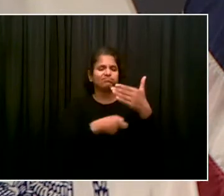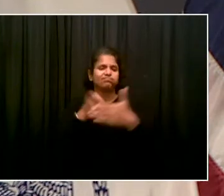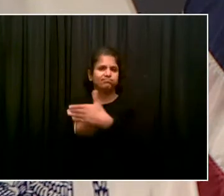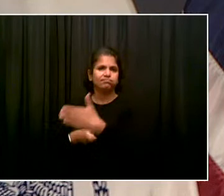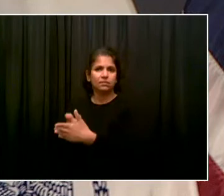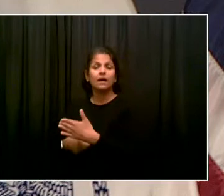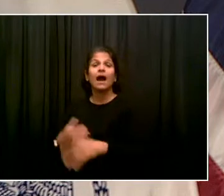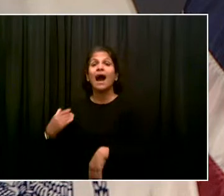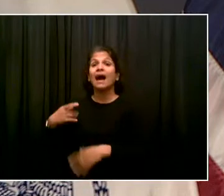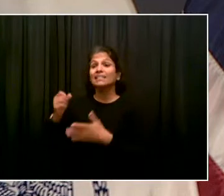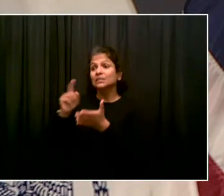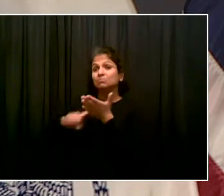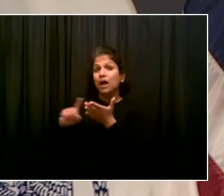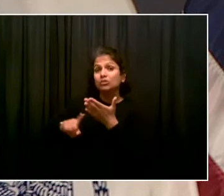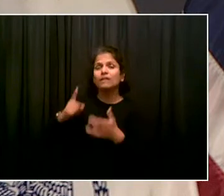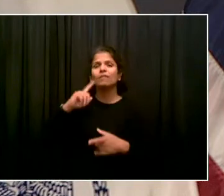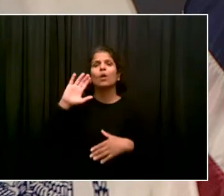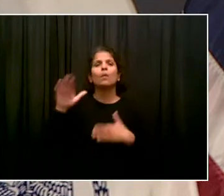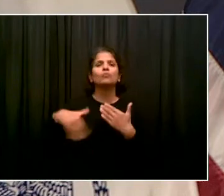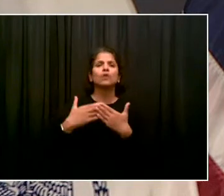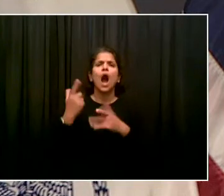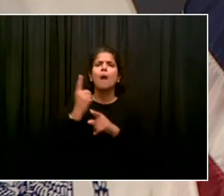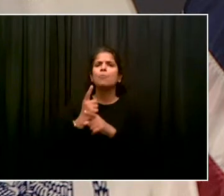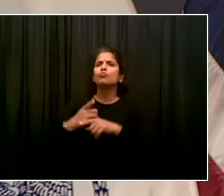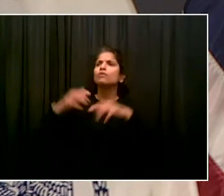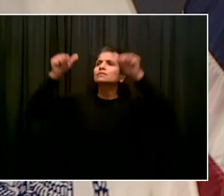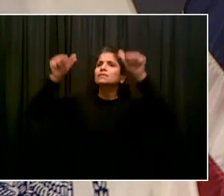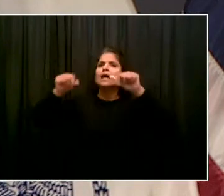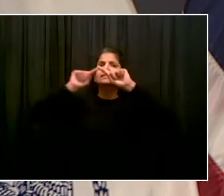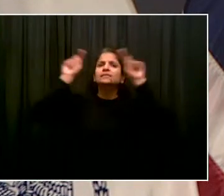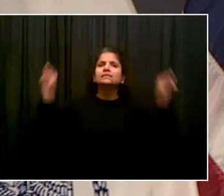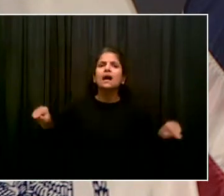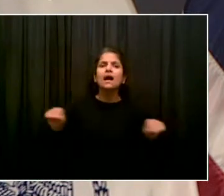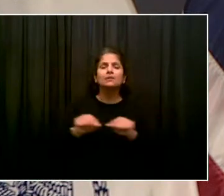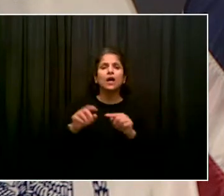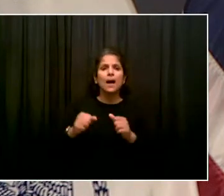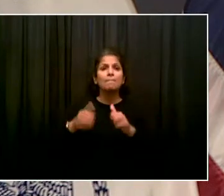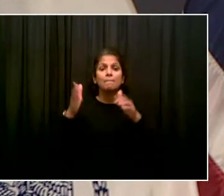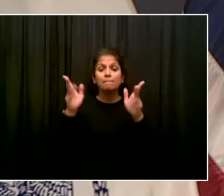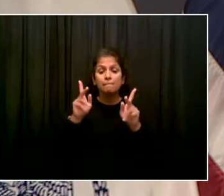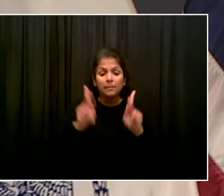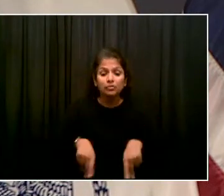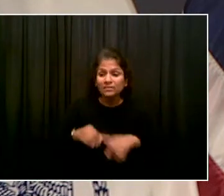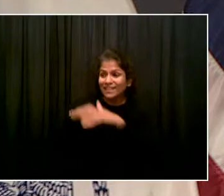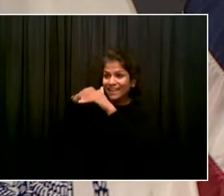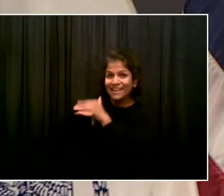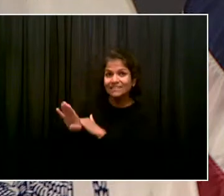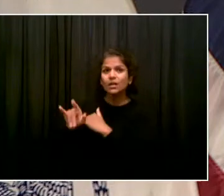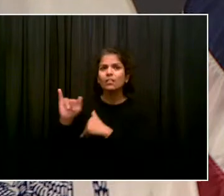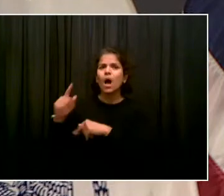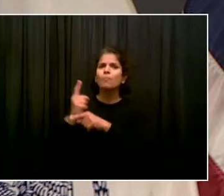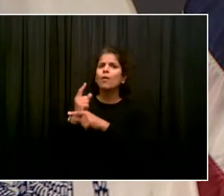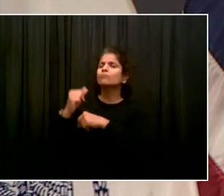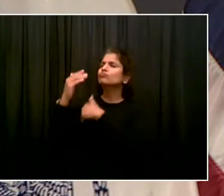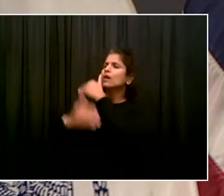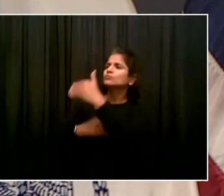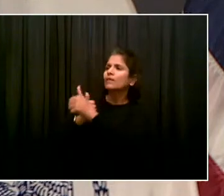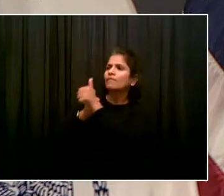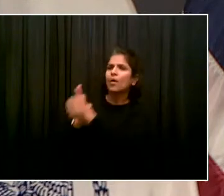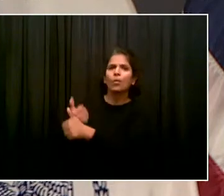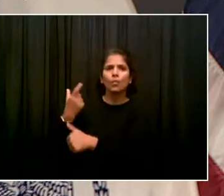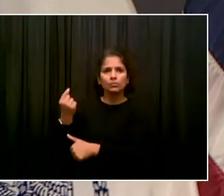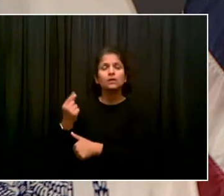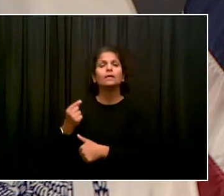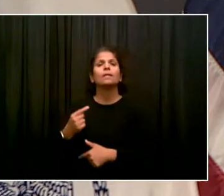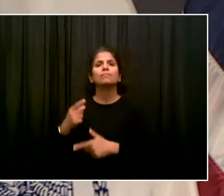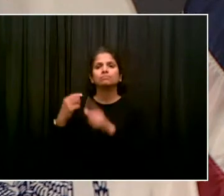of that just needs adjustments and conversation with people to get right. What we're seeing overwhelmingly is that business